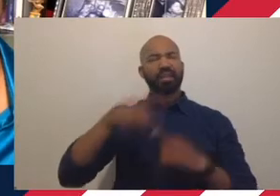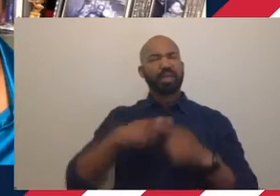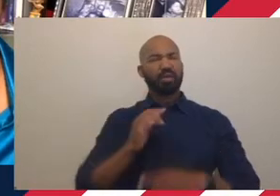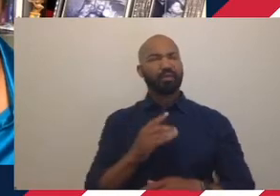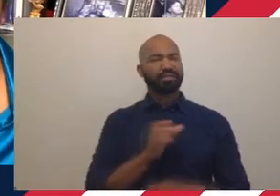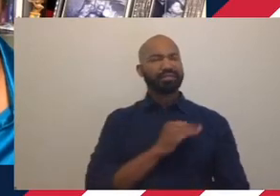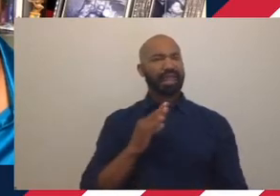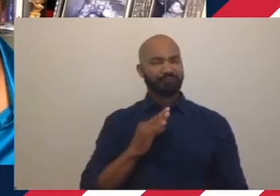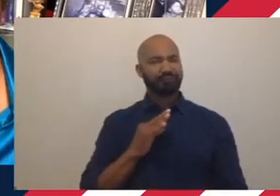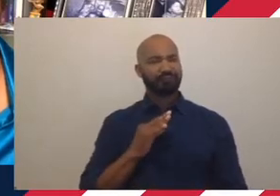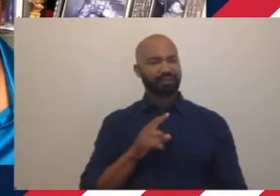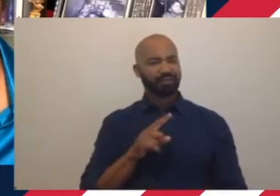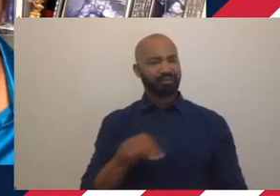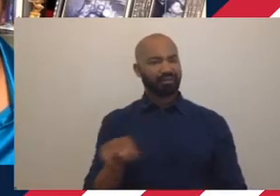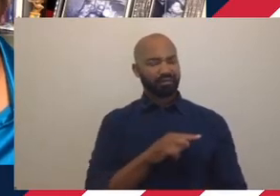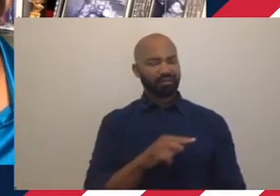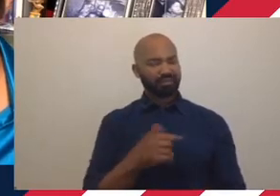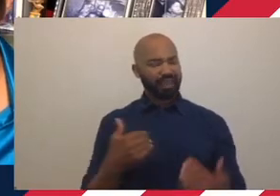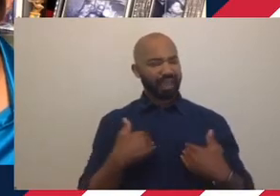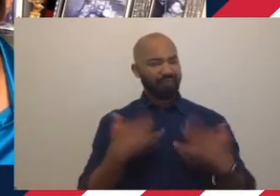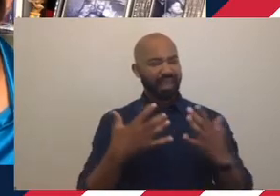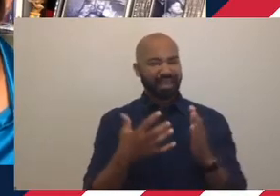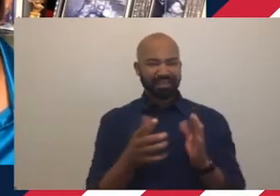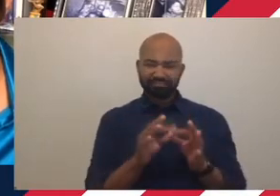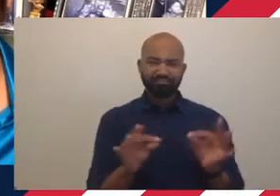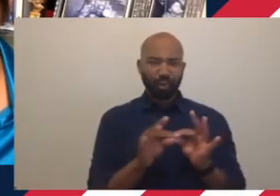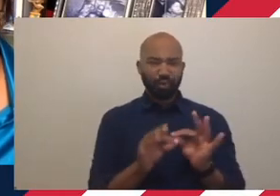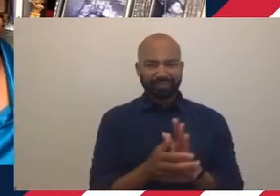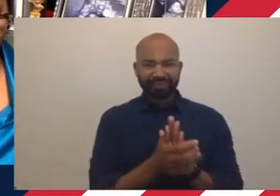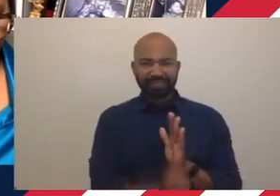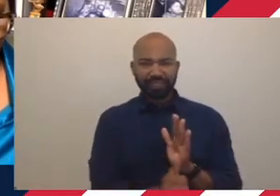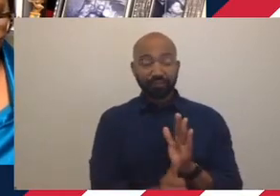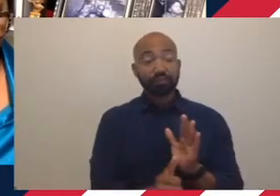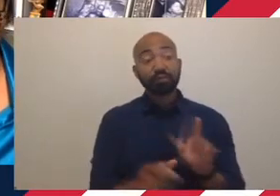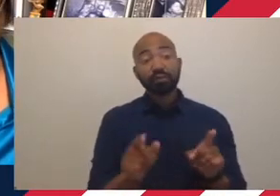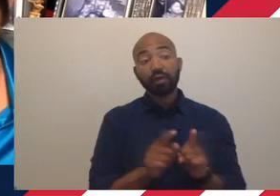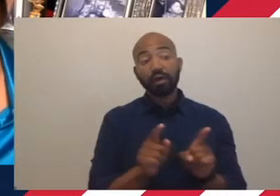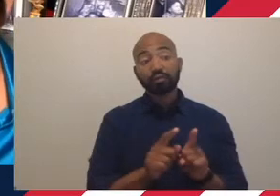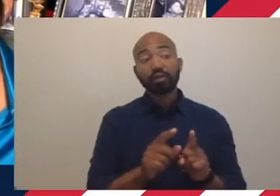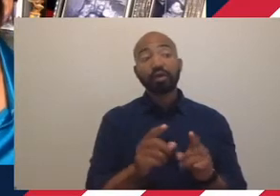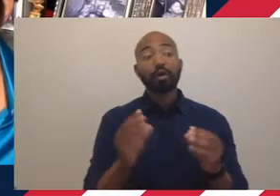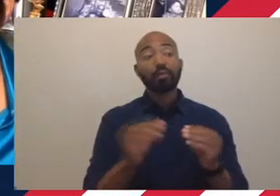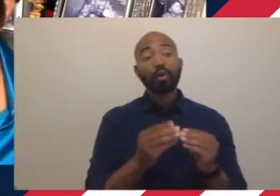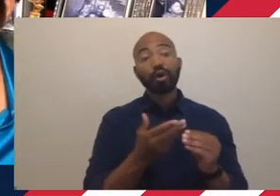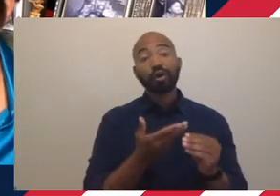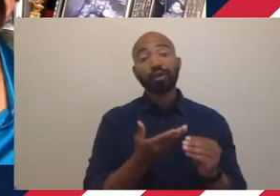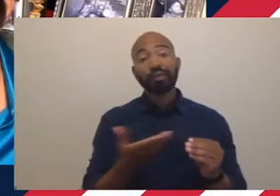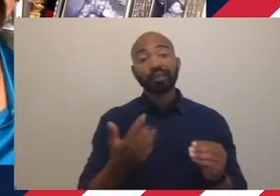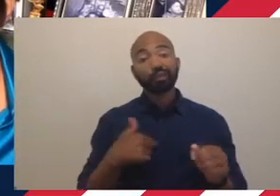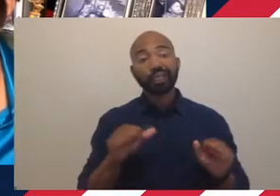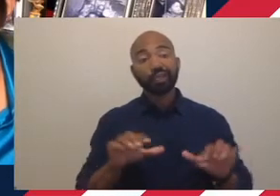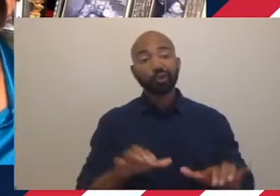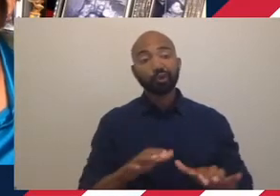have a lot of key skills and there's a lot more where we can sell them and develop them and work with them to make more money for